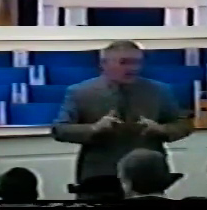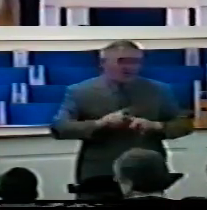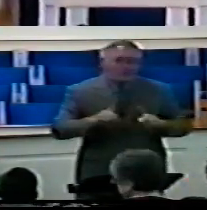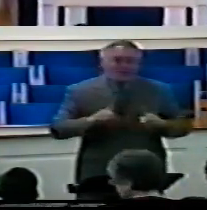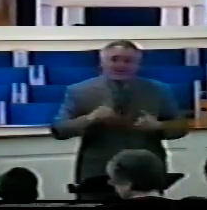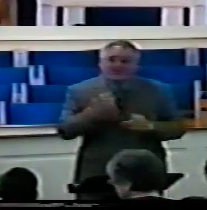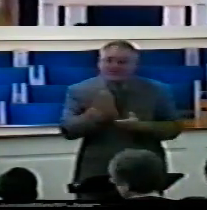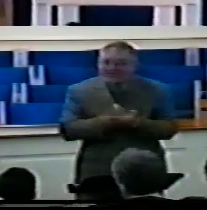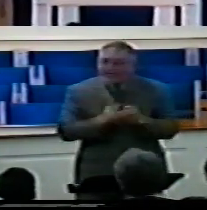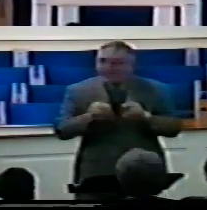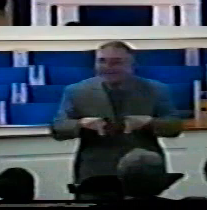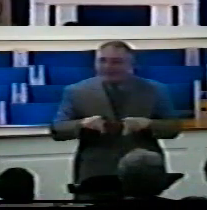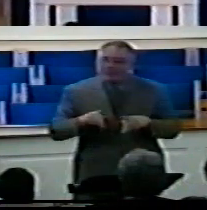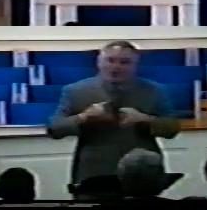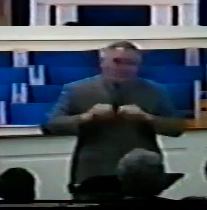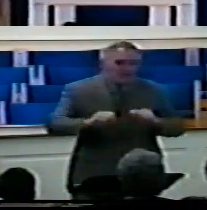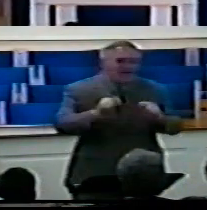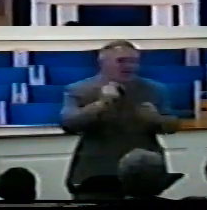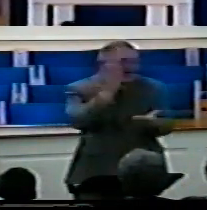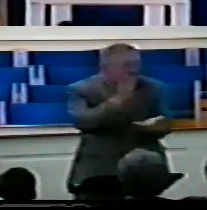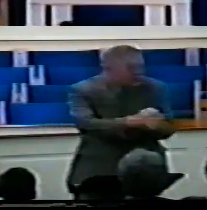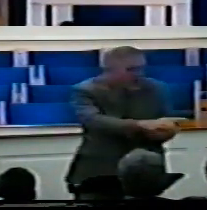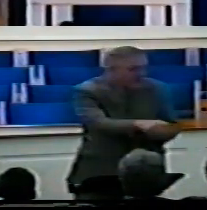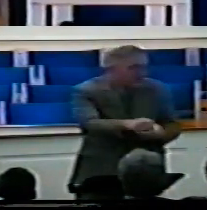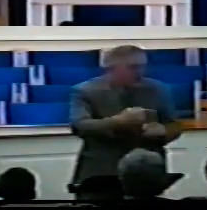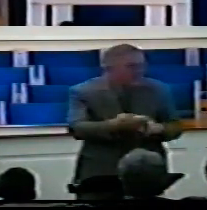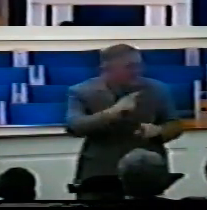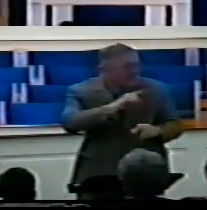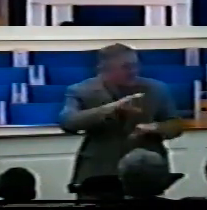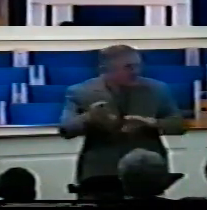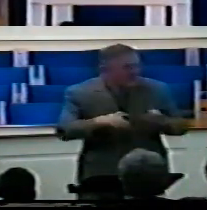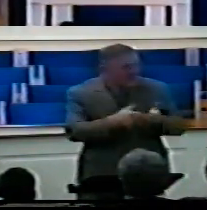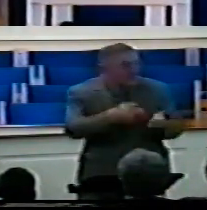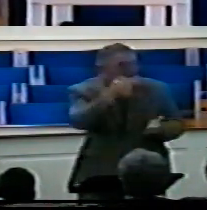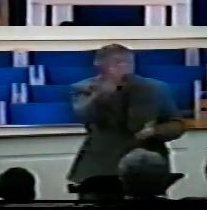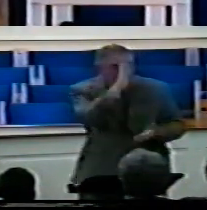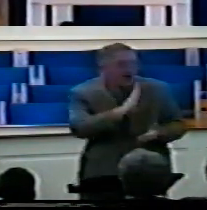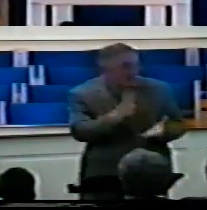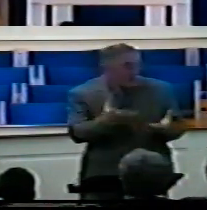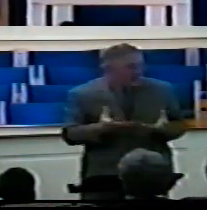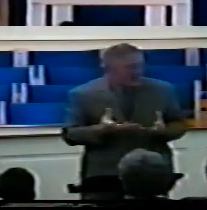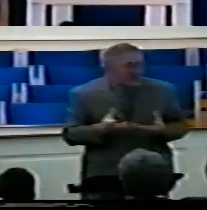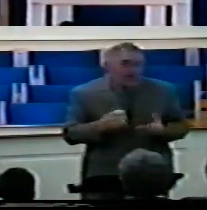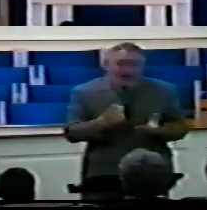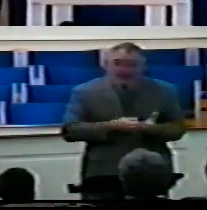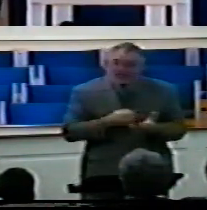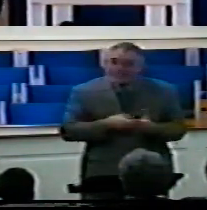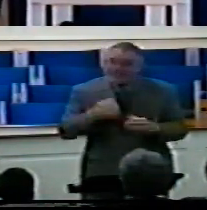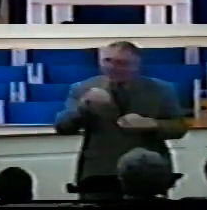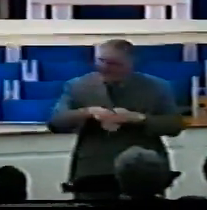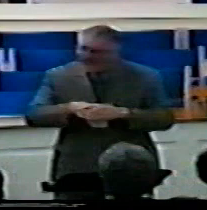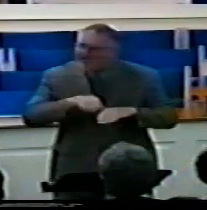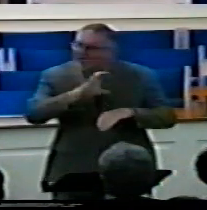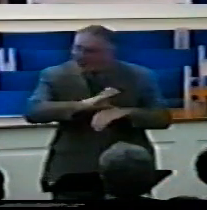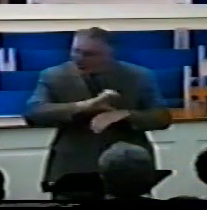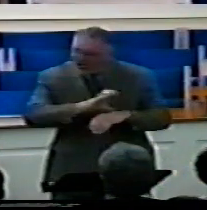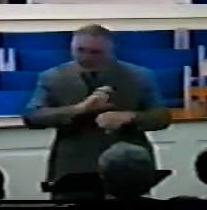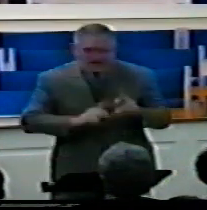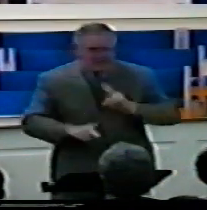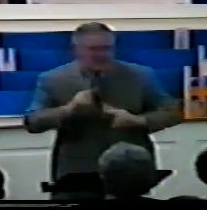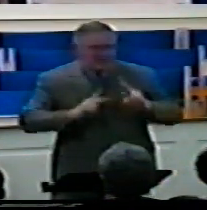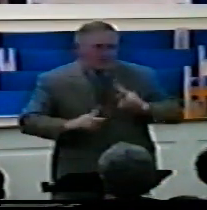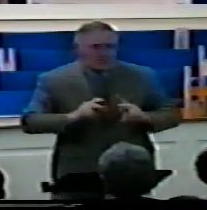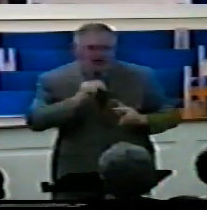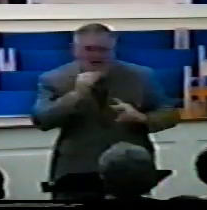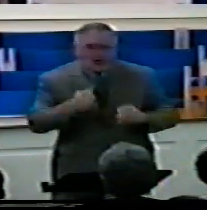to hinder you from doing what God wants you to do. And the sad part is, a lot of times, it's within the church. Amen? It's within the